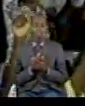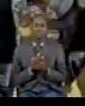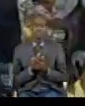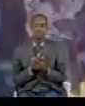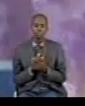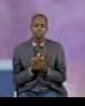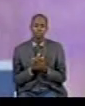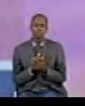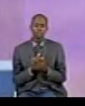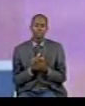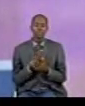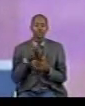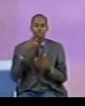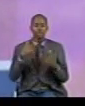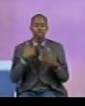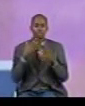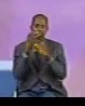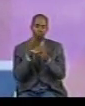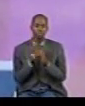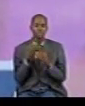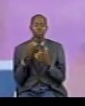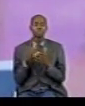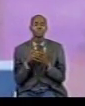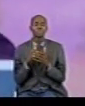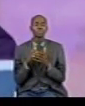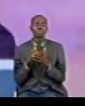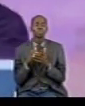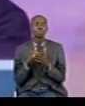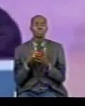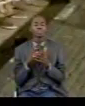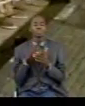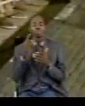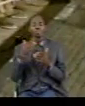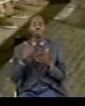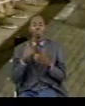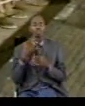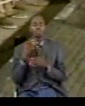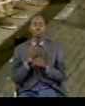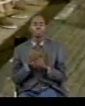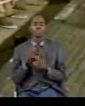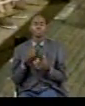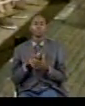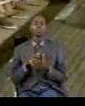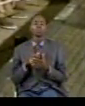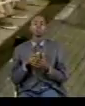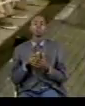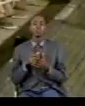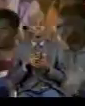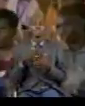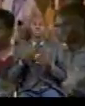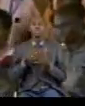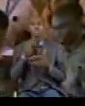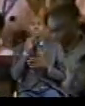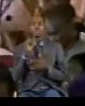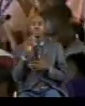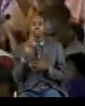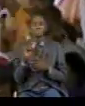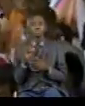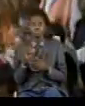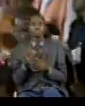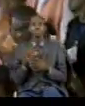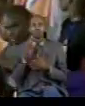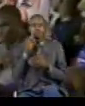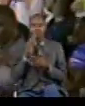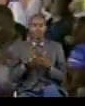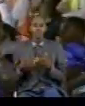You have got it. I said you have got it. It is done. Check up.